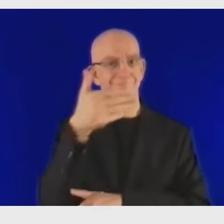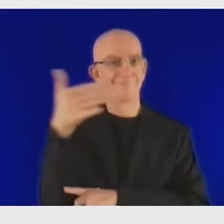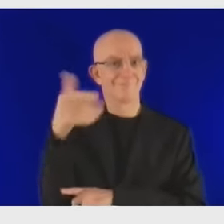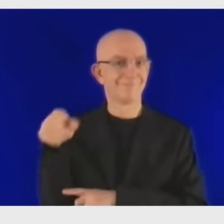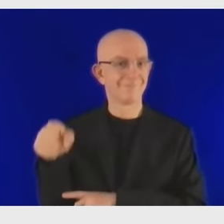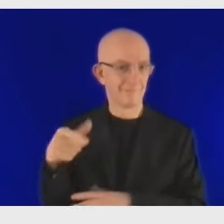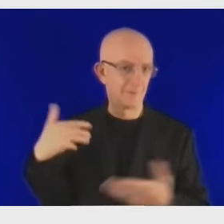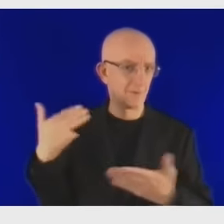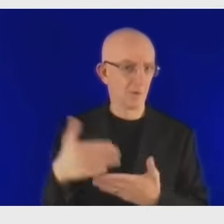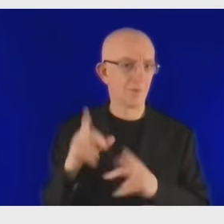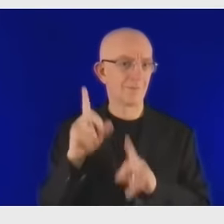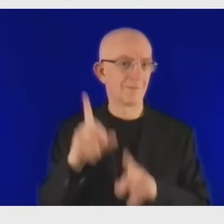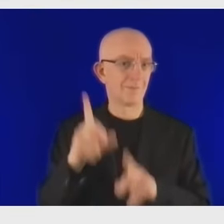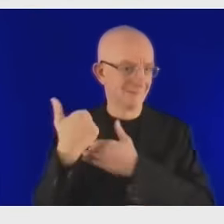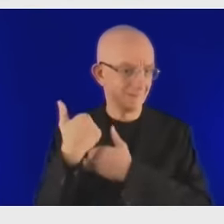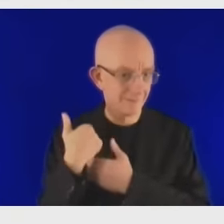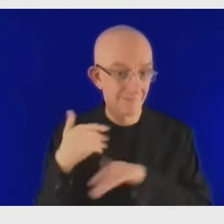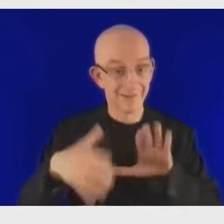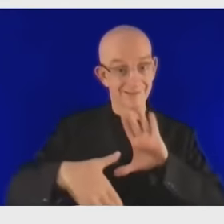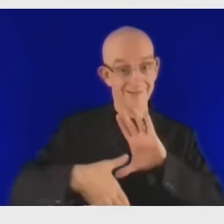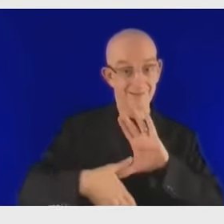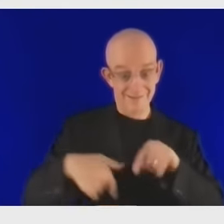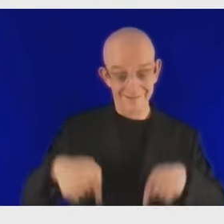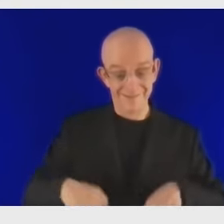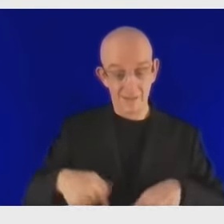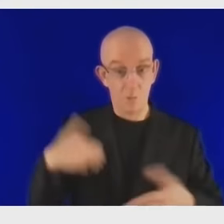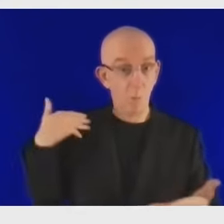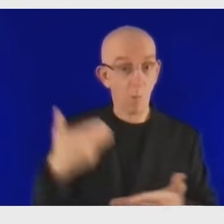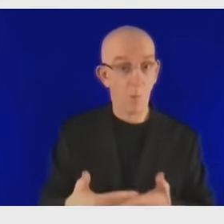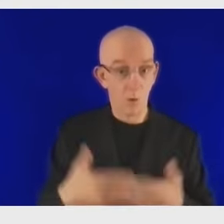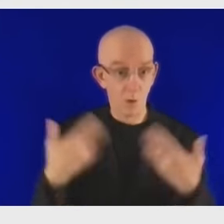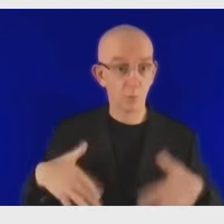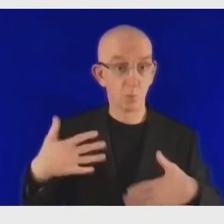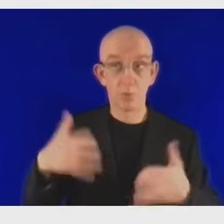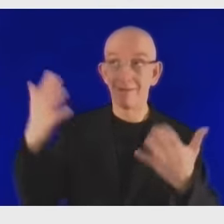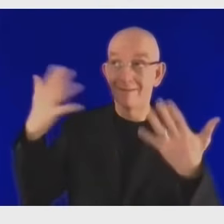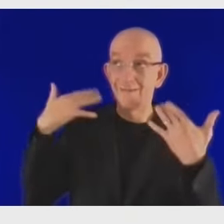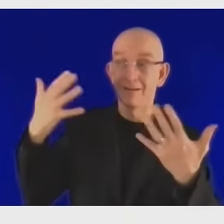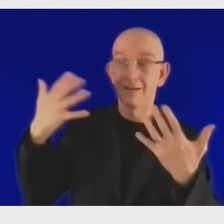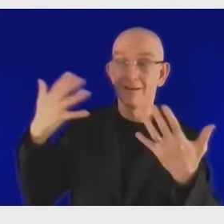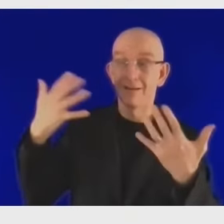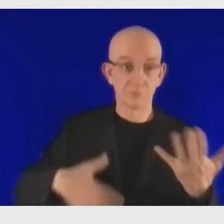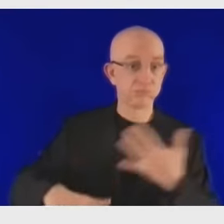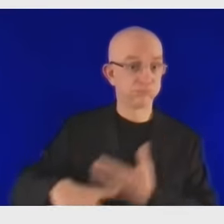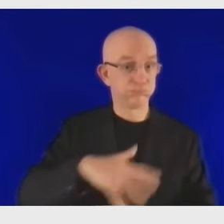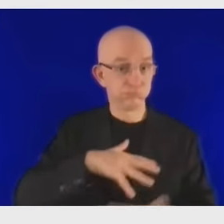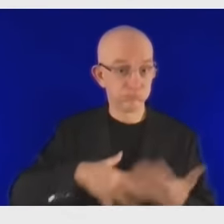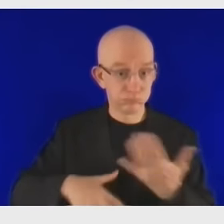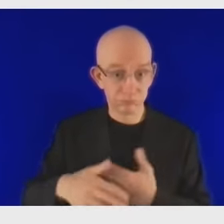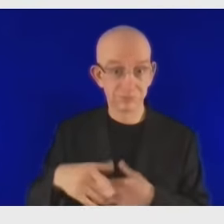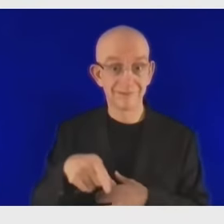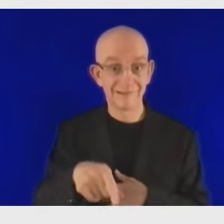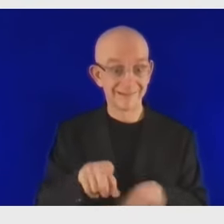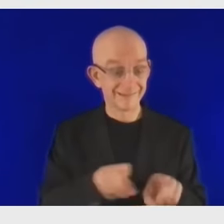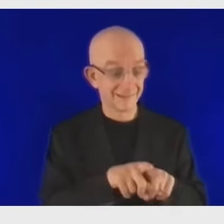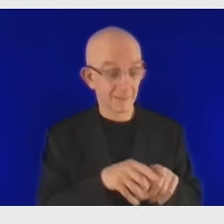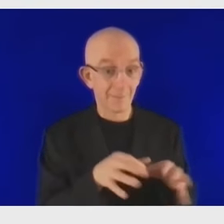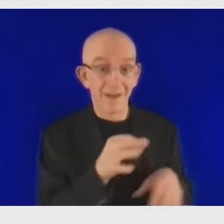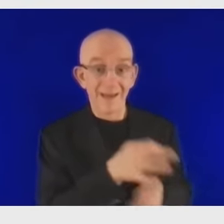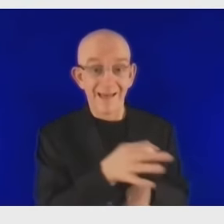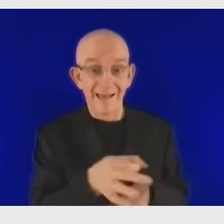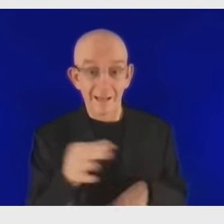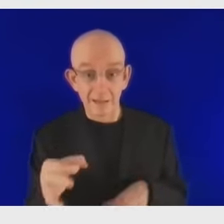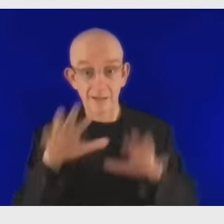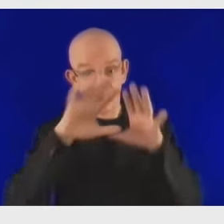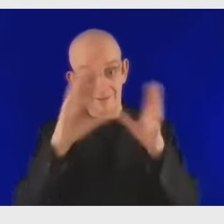nations, Africa, and different regions. Only for Central America, we are heading to have